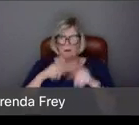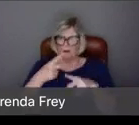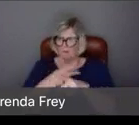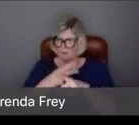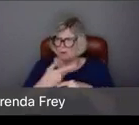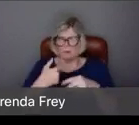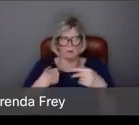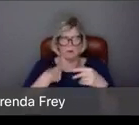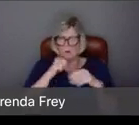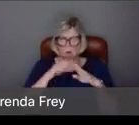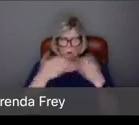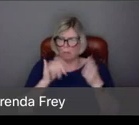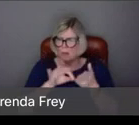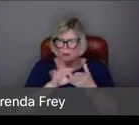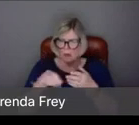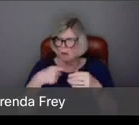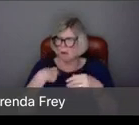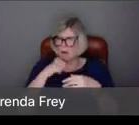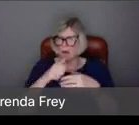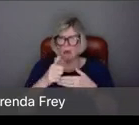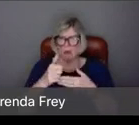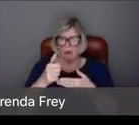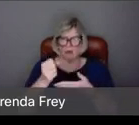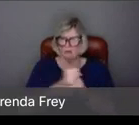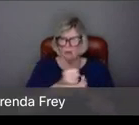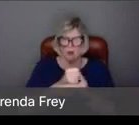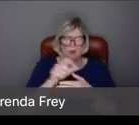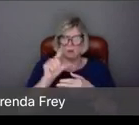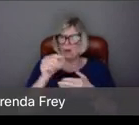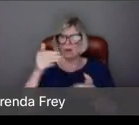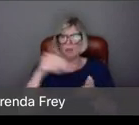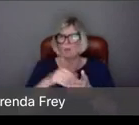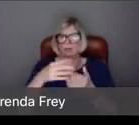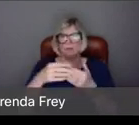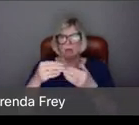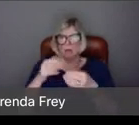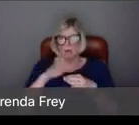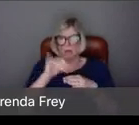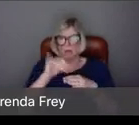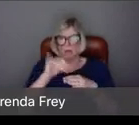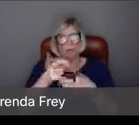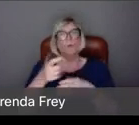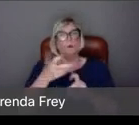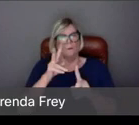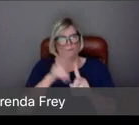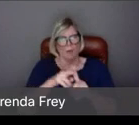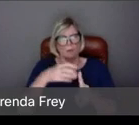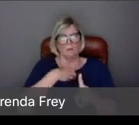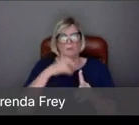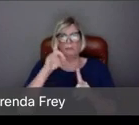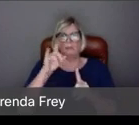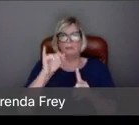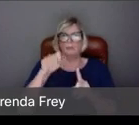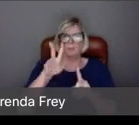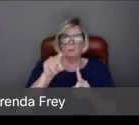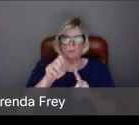remember charging, you know, $20,000, whatever it might say you owe, then you want to file a dispute. And we can do this online, we